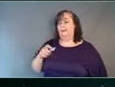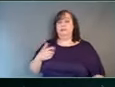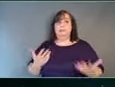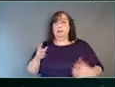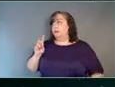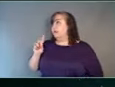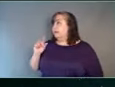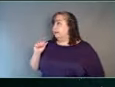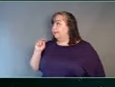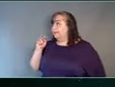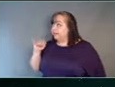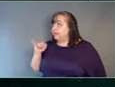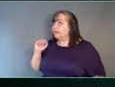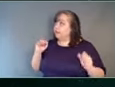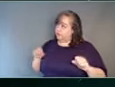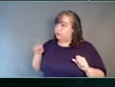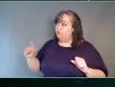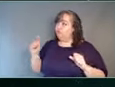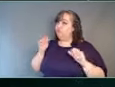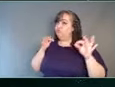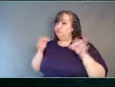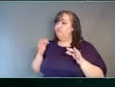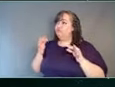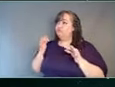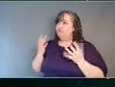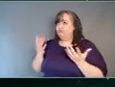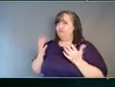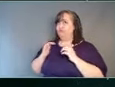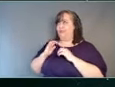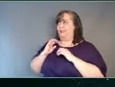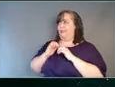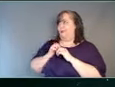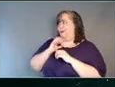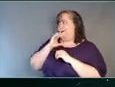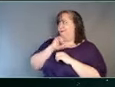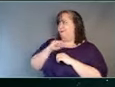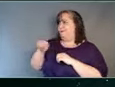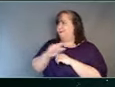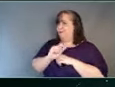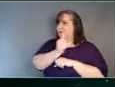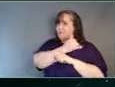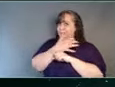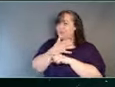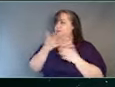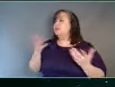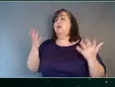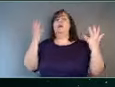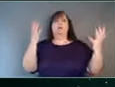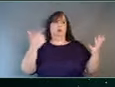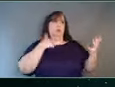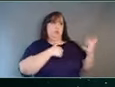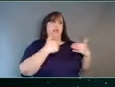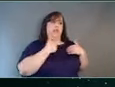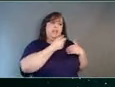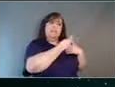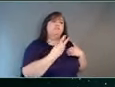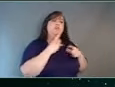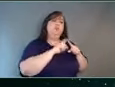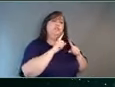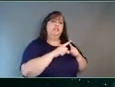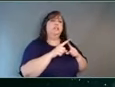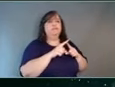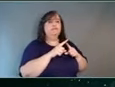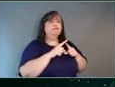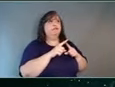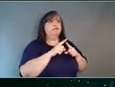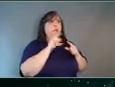are? Yeah, absolutely. So we have a couple of different pieces of information that allow us to